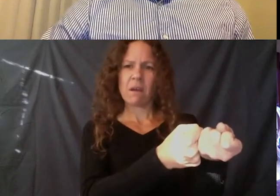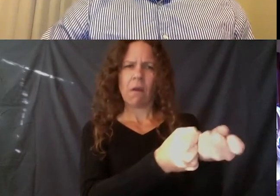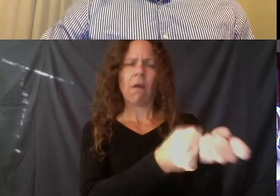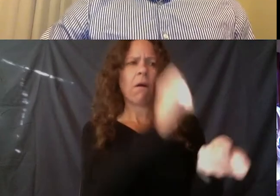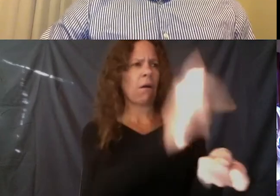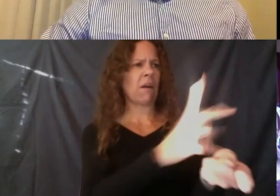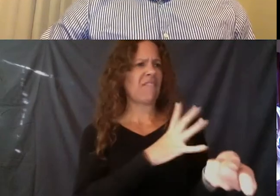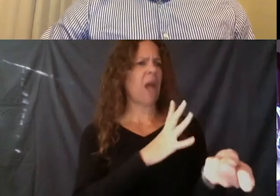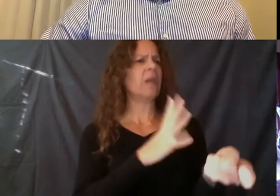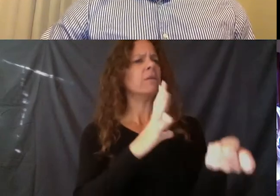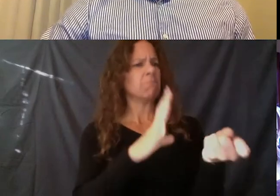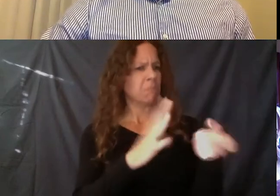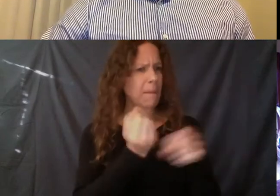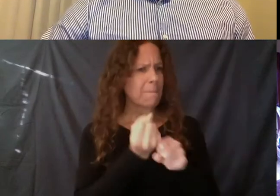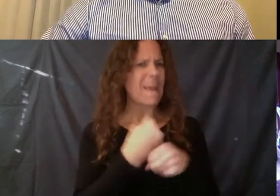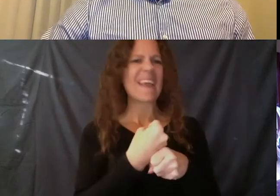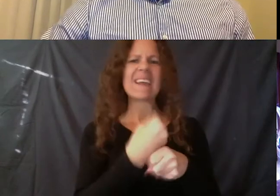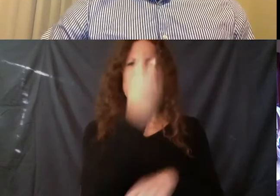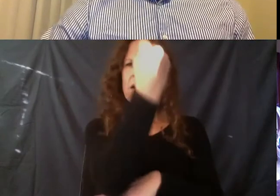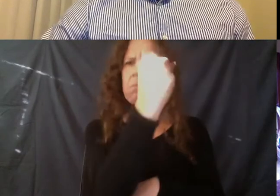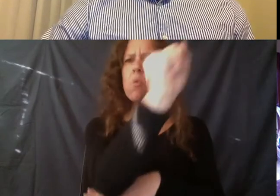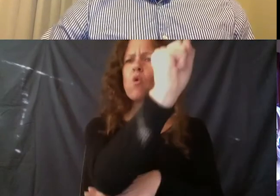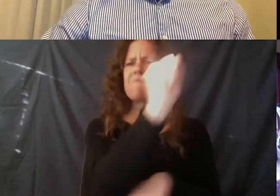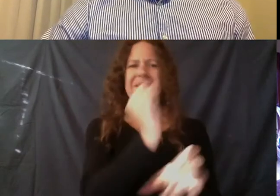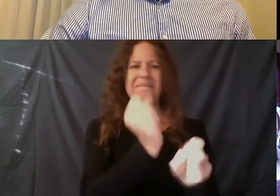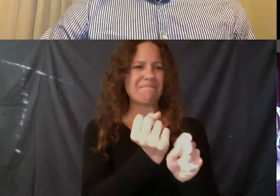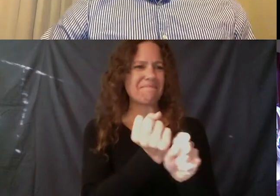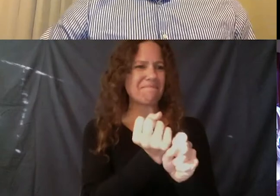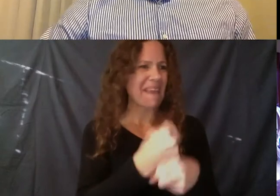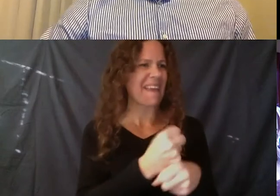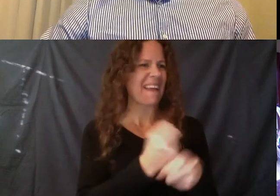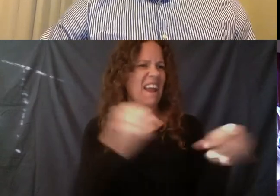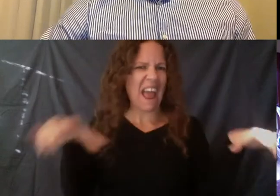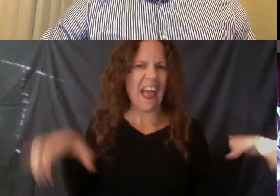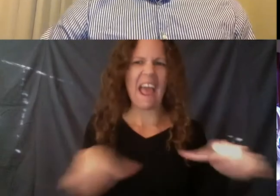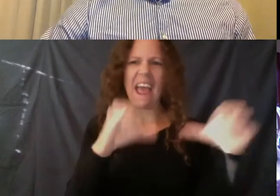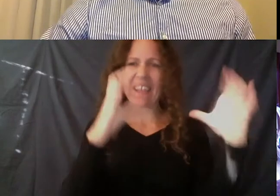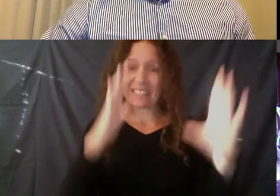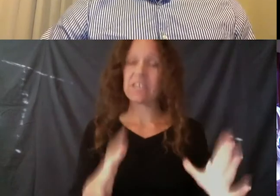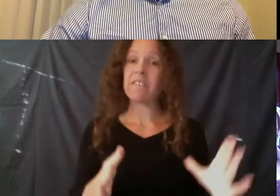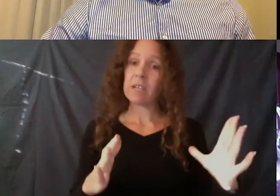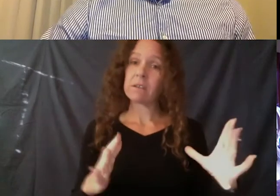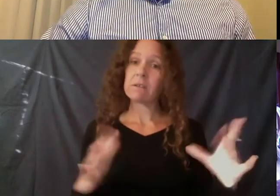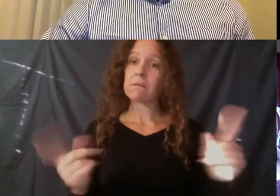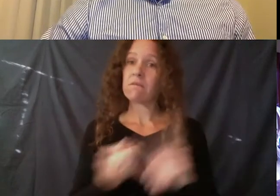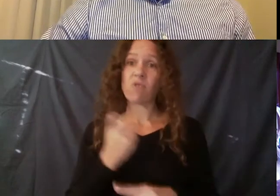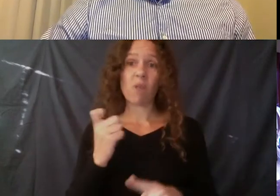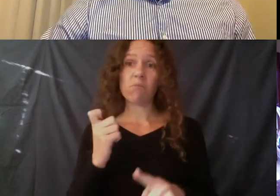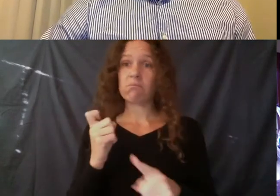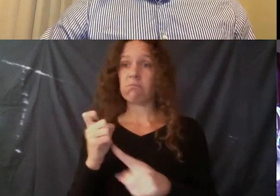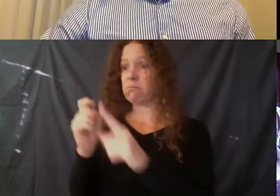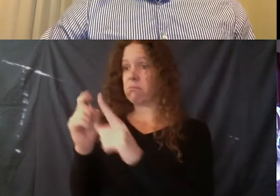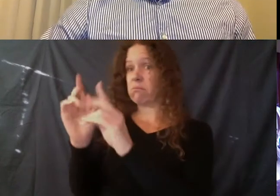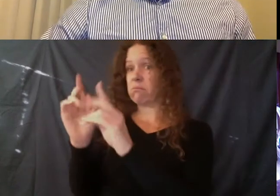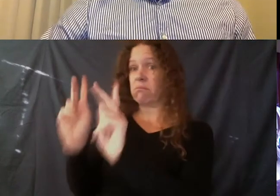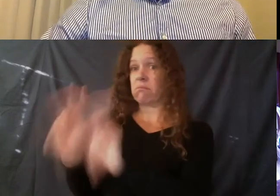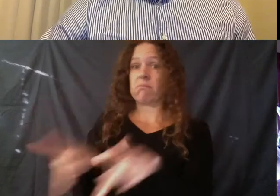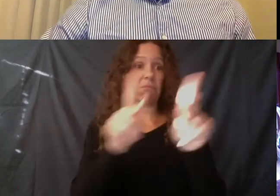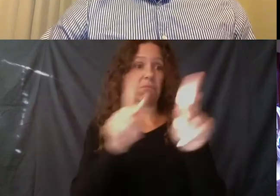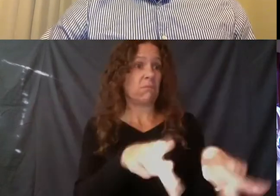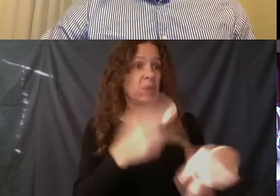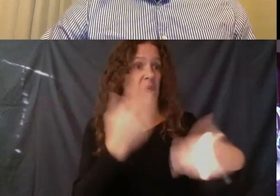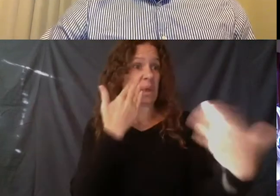activists, you can create a movement from individual activists who are strangers to each other by teaching sort